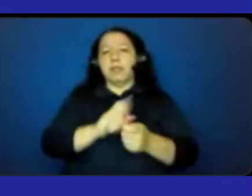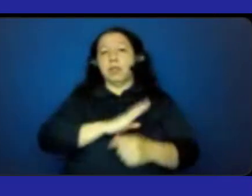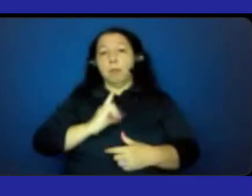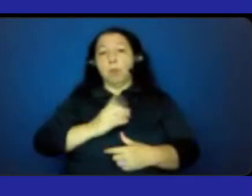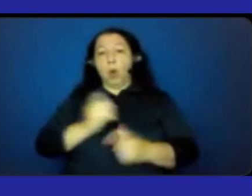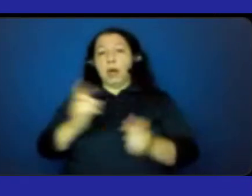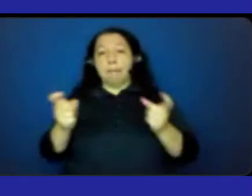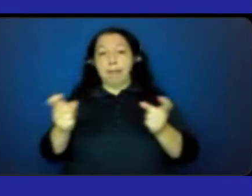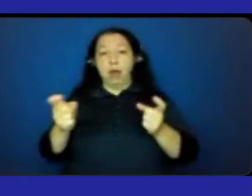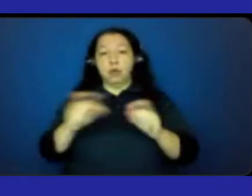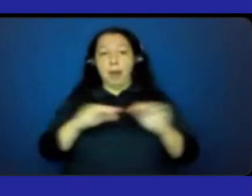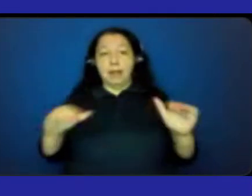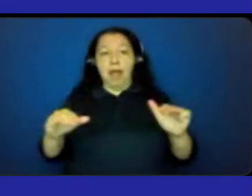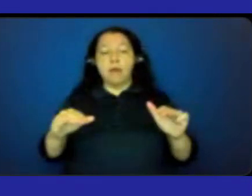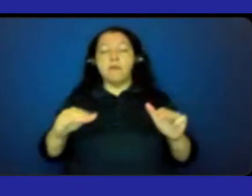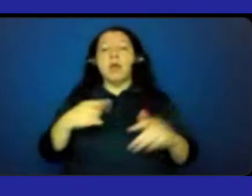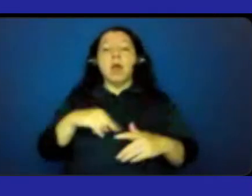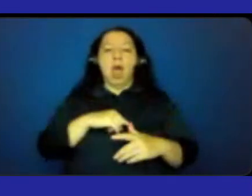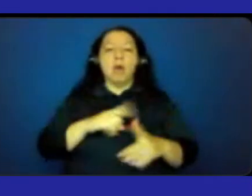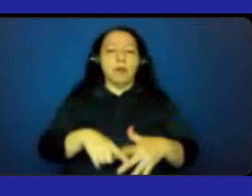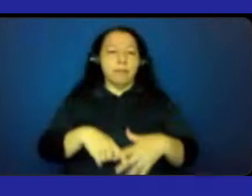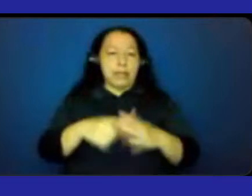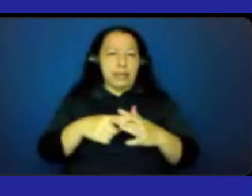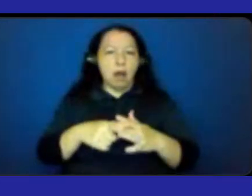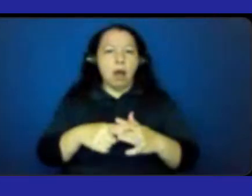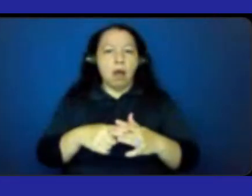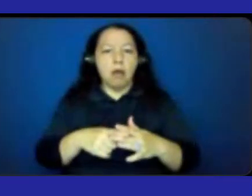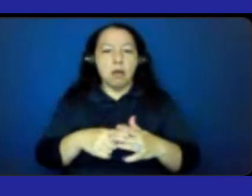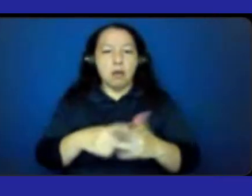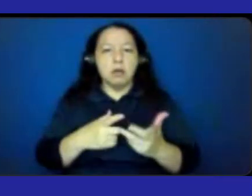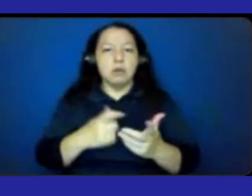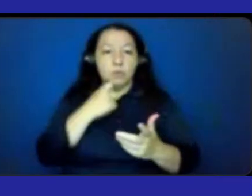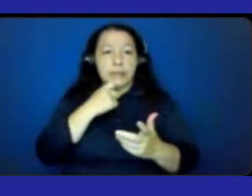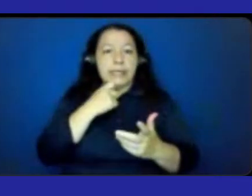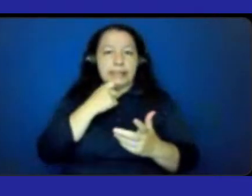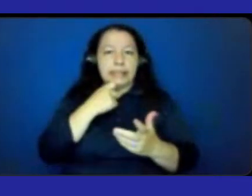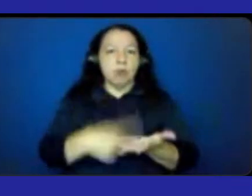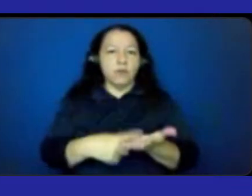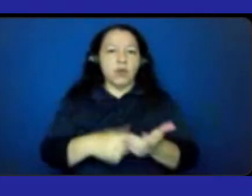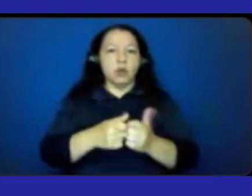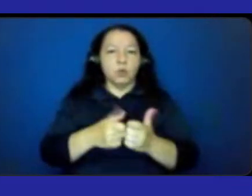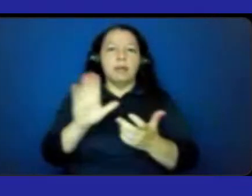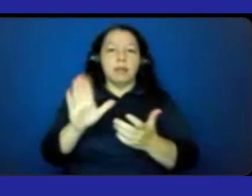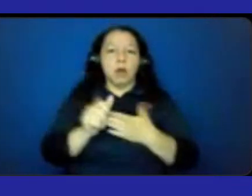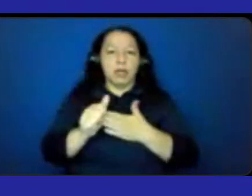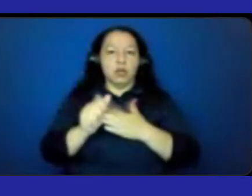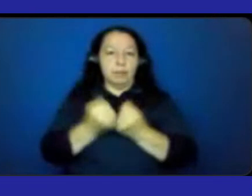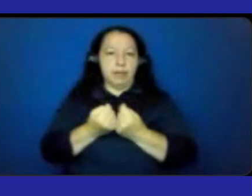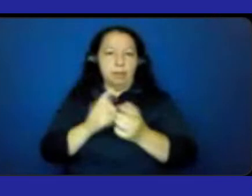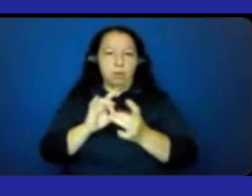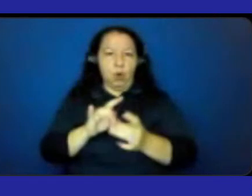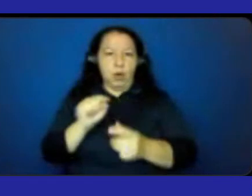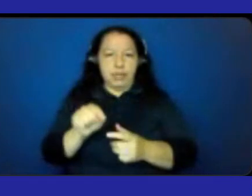have initiated recent conversations with Nilag's leadership team about this. Next slide, please.